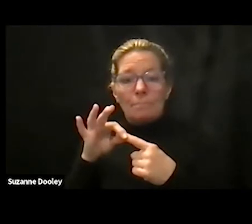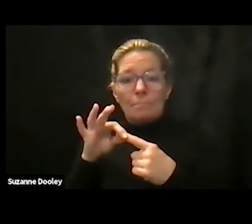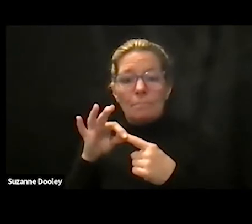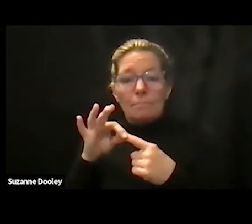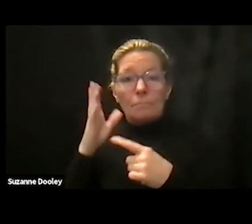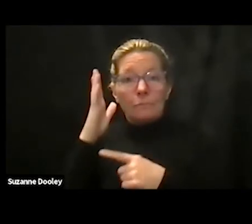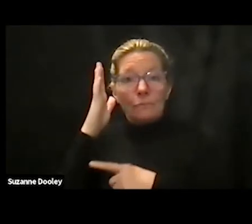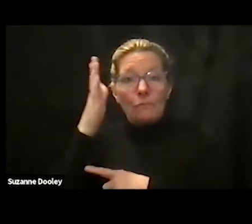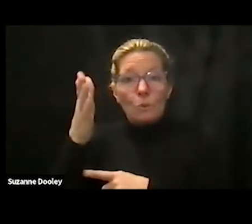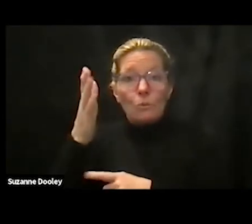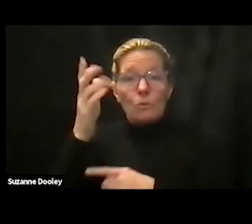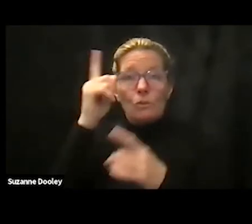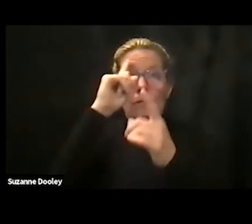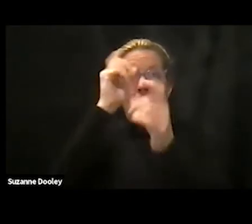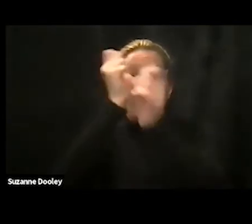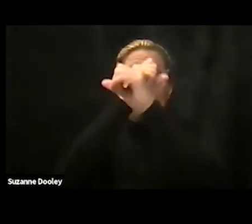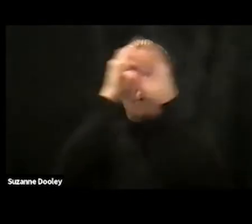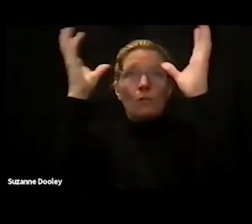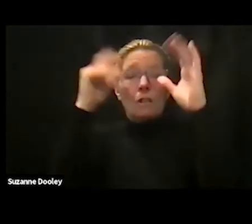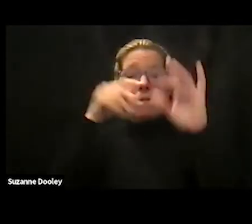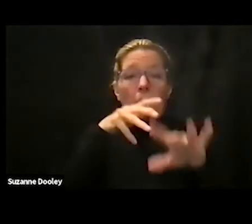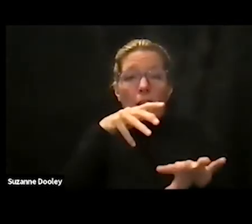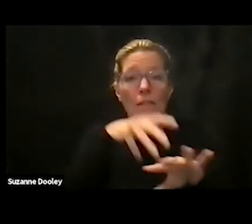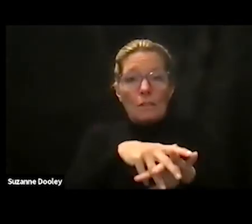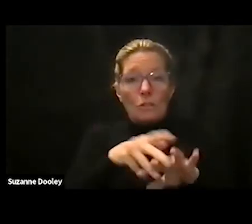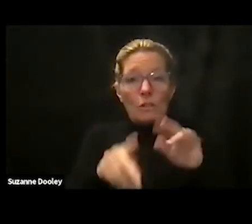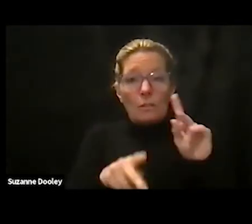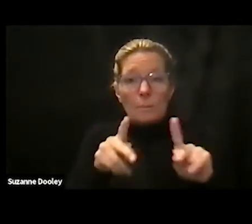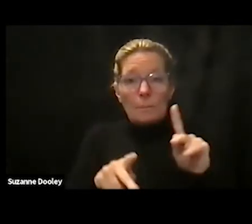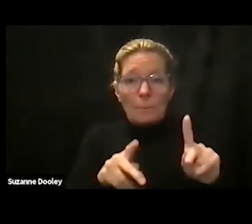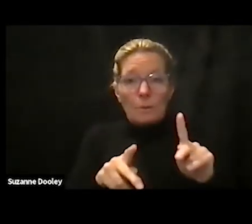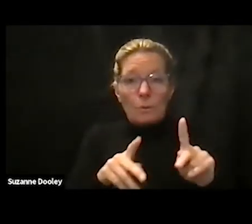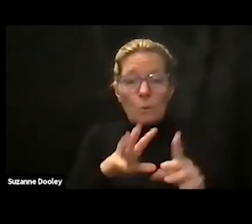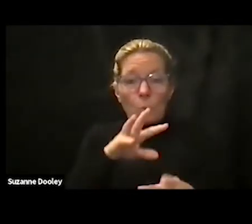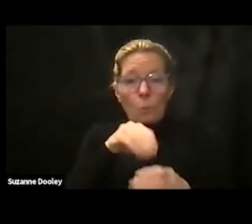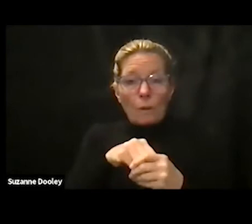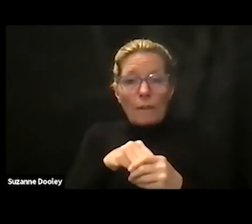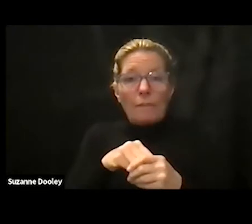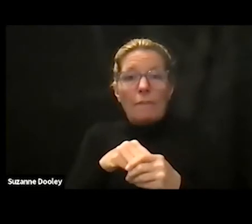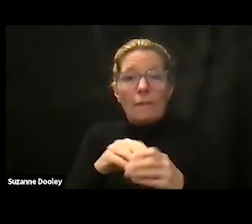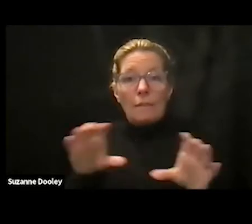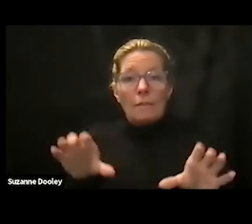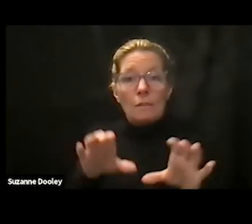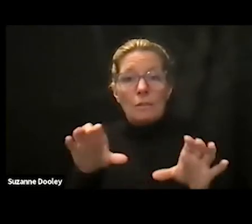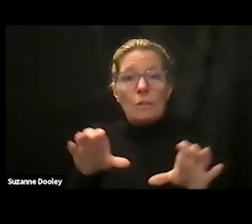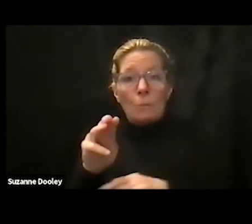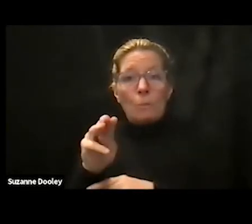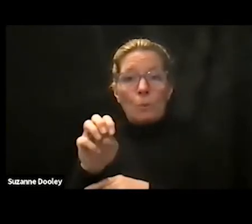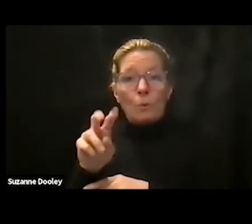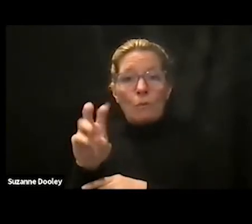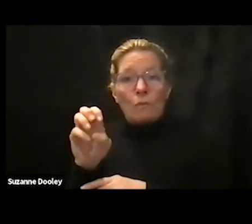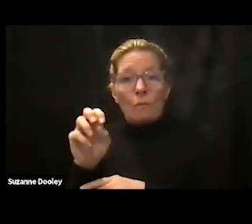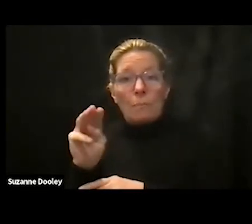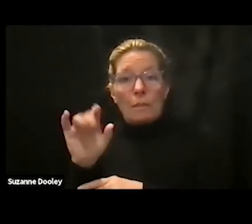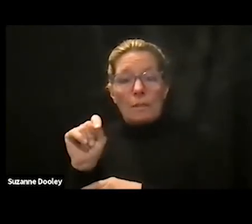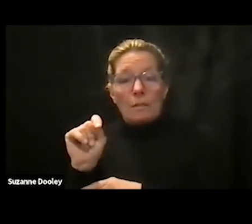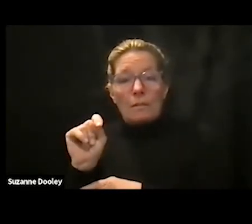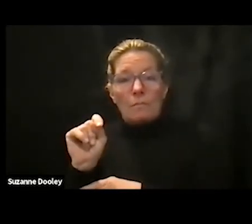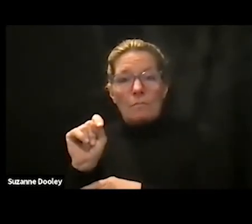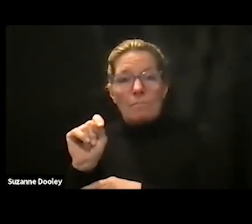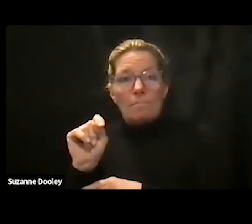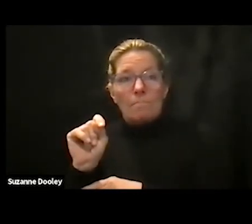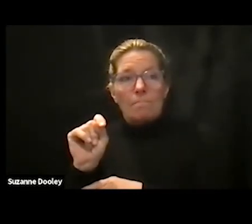the futures and visions of Indigenous peoples within this kind of, within this movement, that